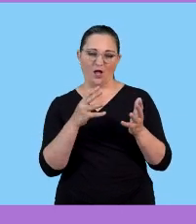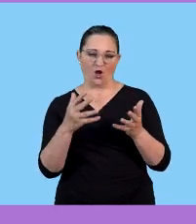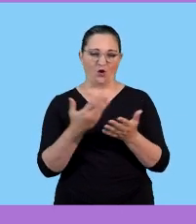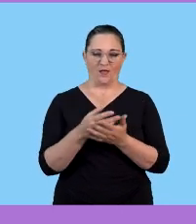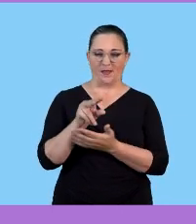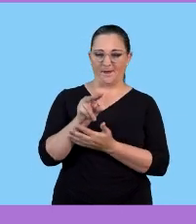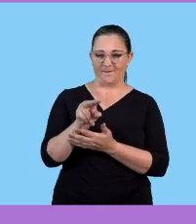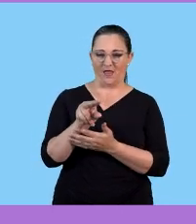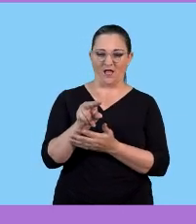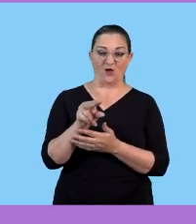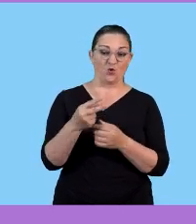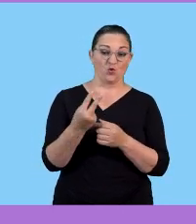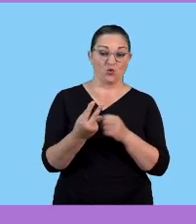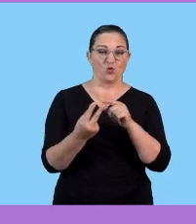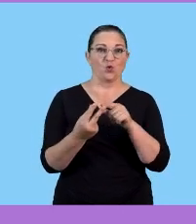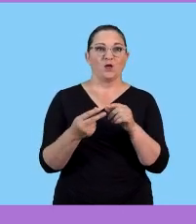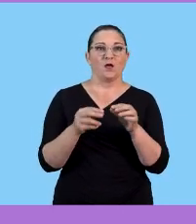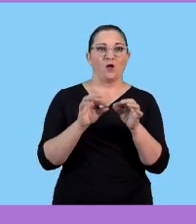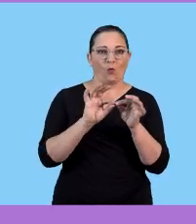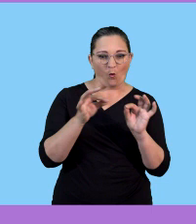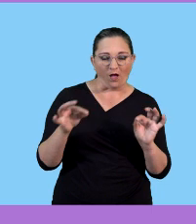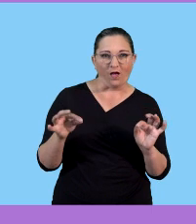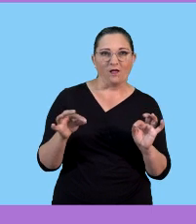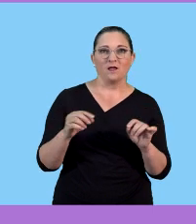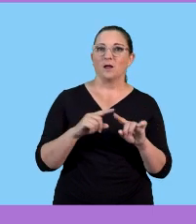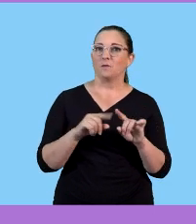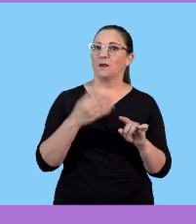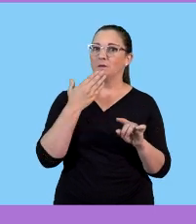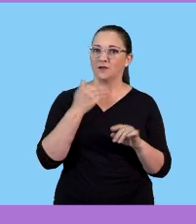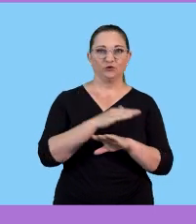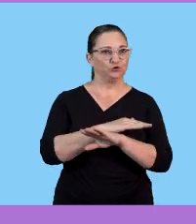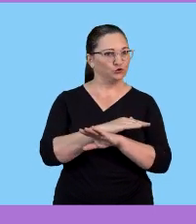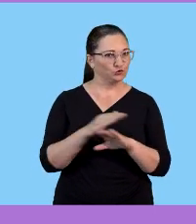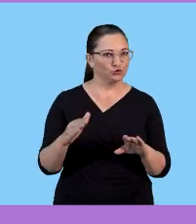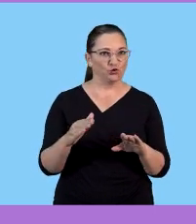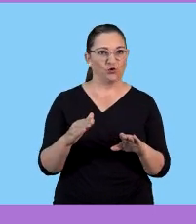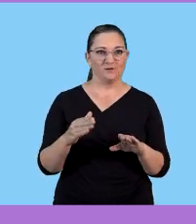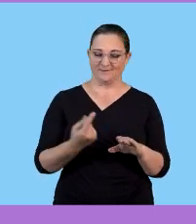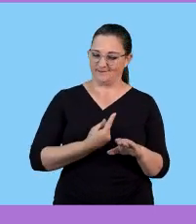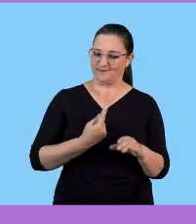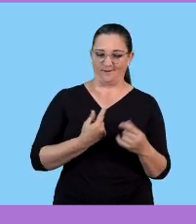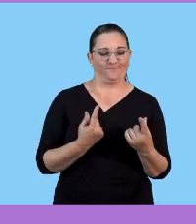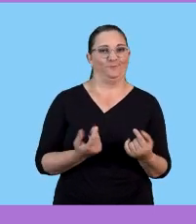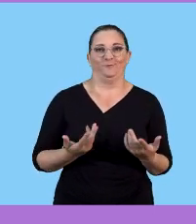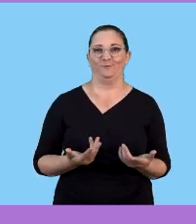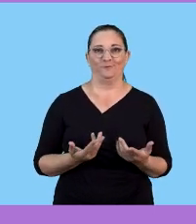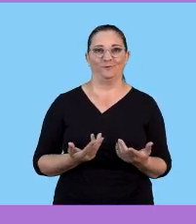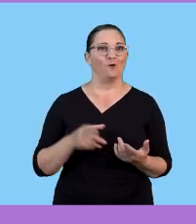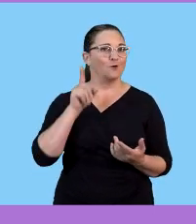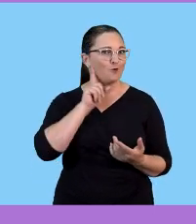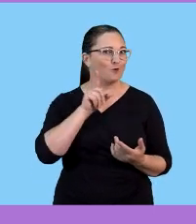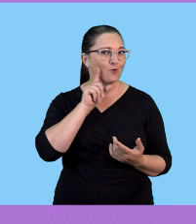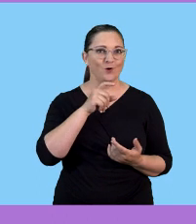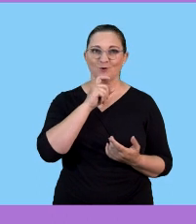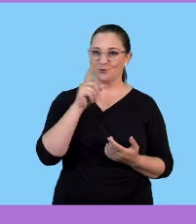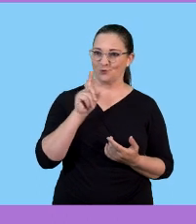a plug. Now this is important. Please do not, even in red here, bright, do not attempt to do this yourself. Always